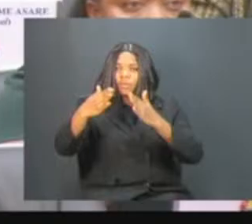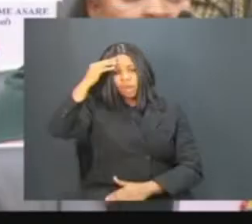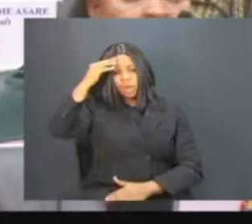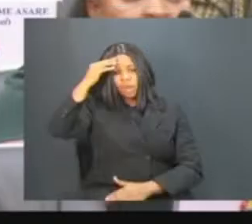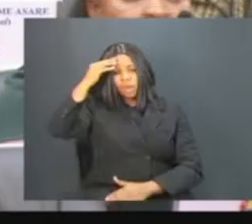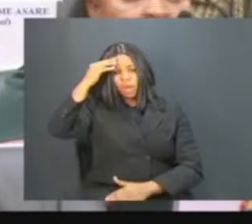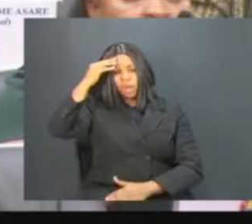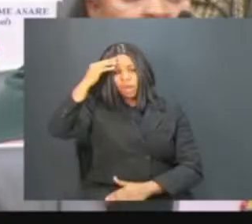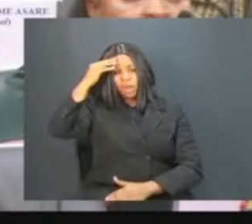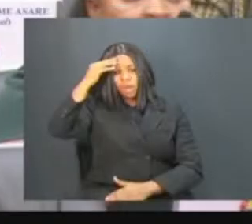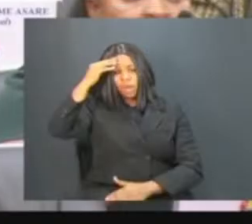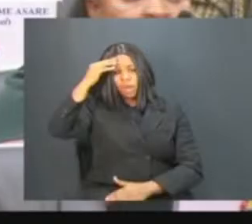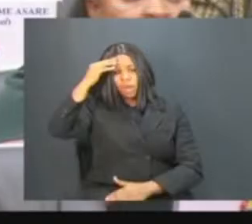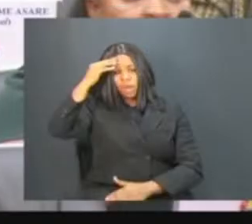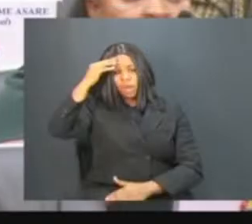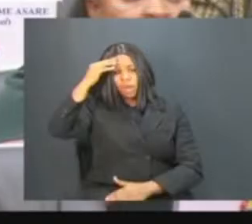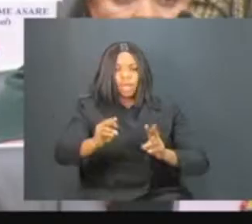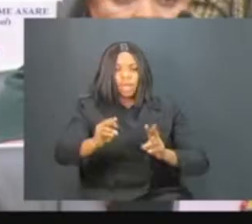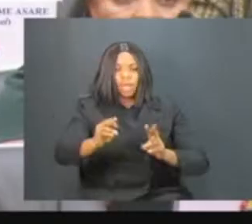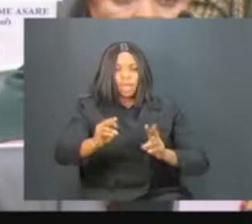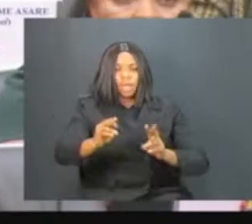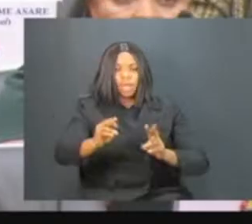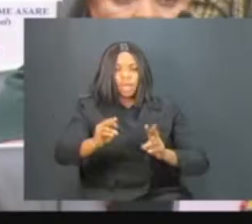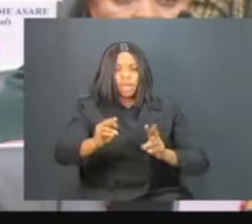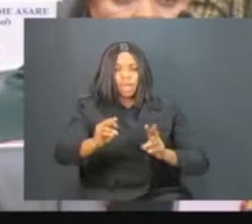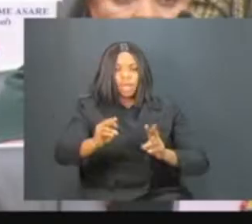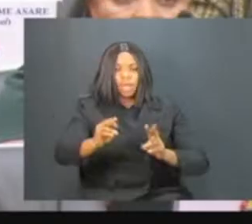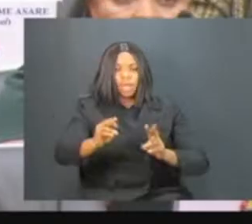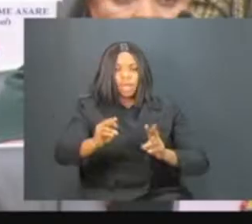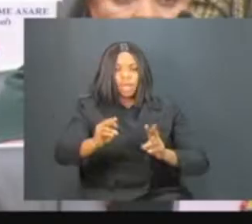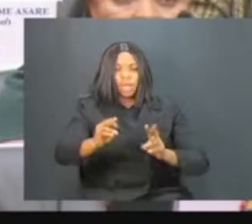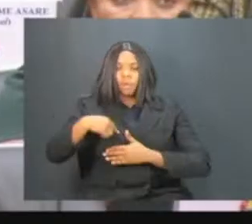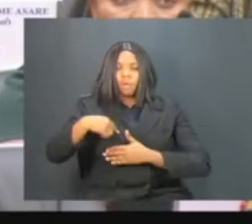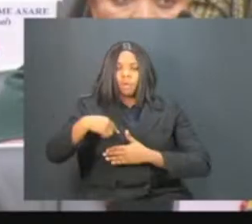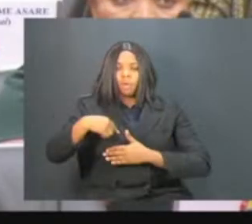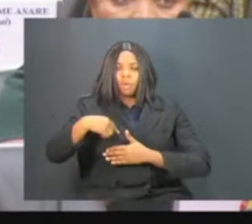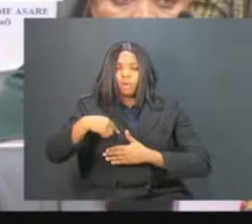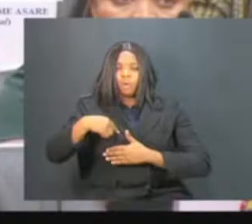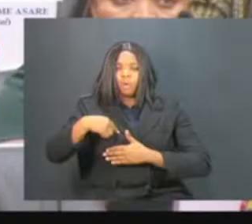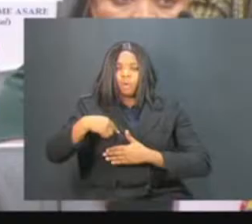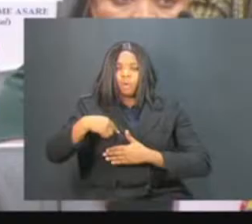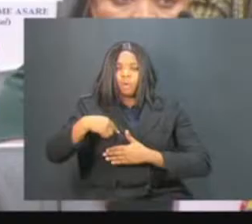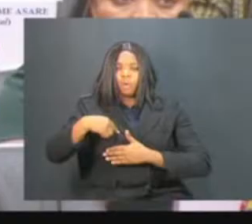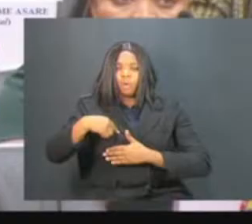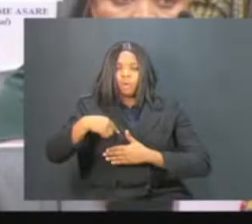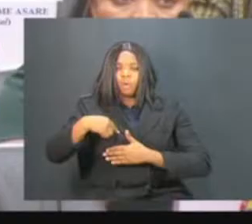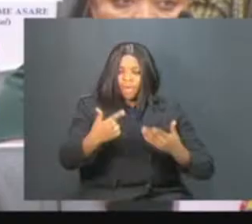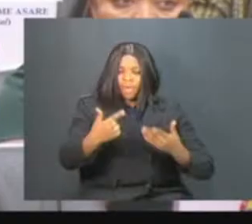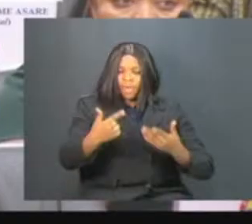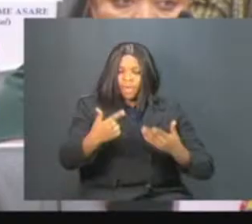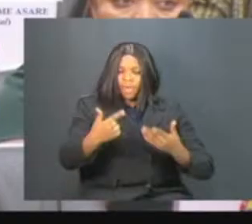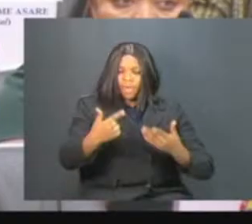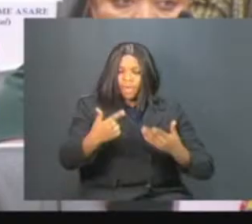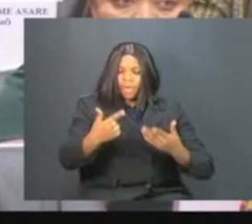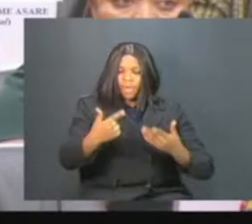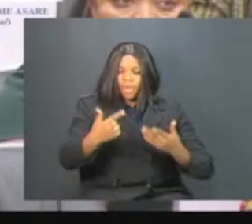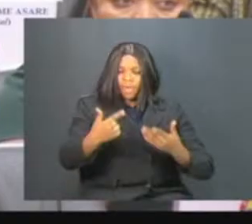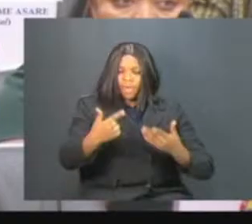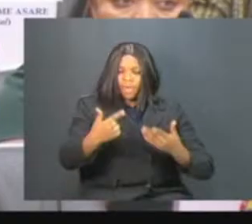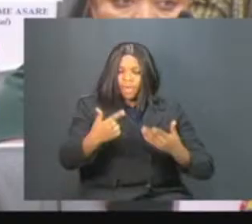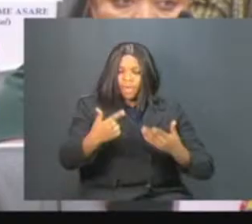grace of God, we will all continue to wear our Ghanaian made because we will be producing, we'll consume what